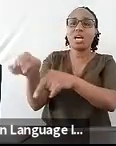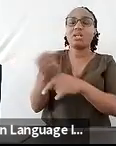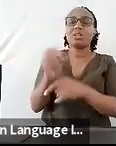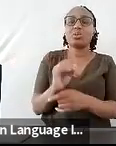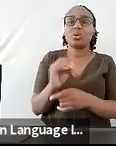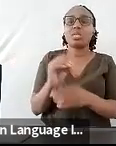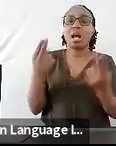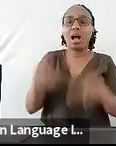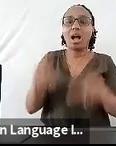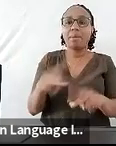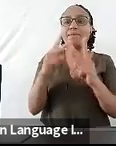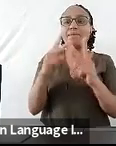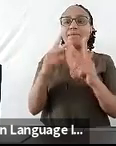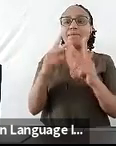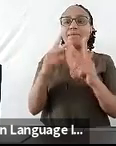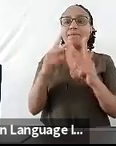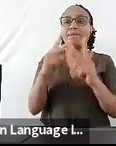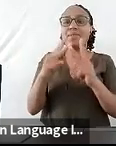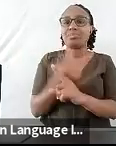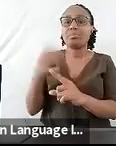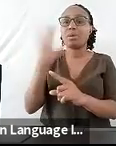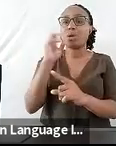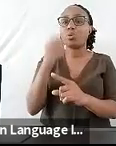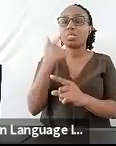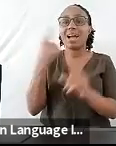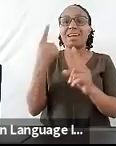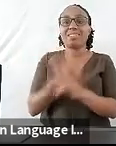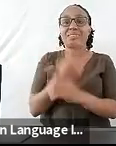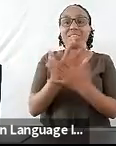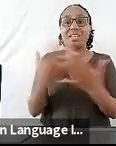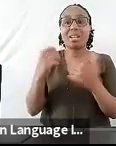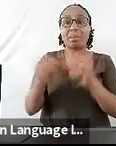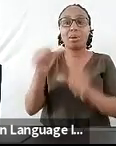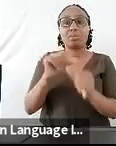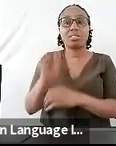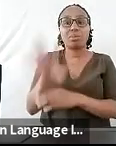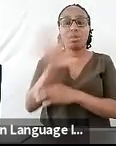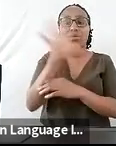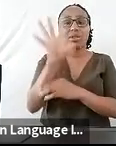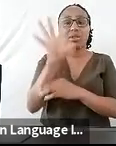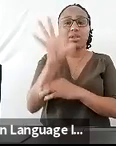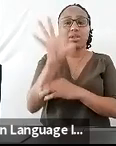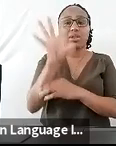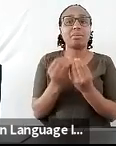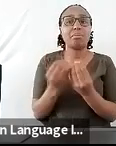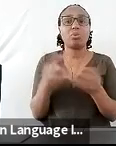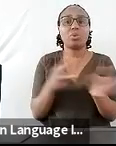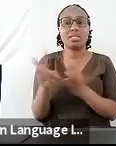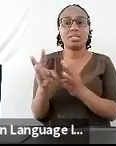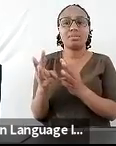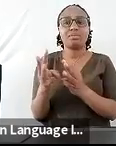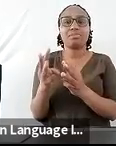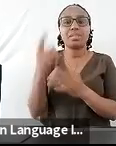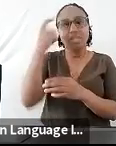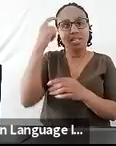know, I would say the same thing about South Africa in many ways, that when you think about just the process of the visa all the way until